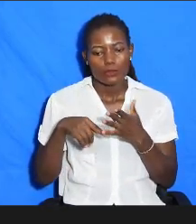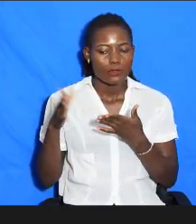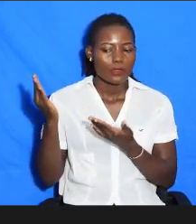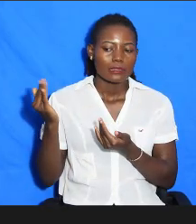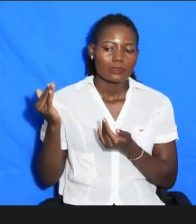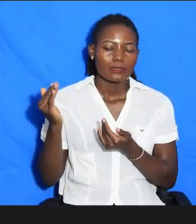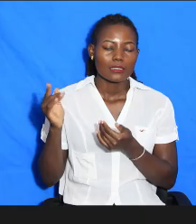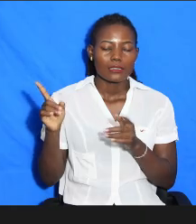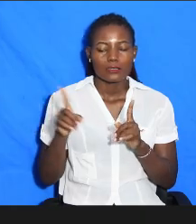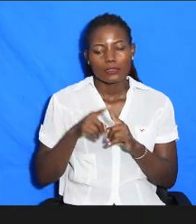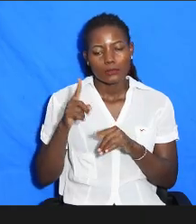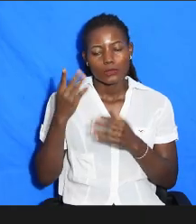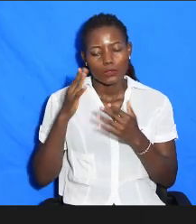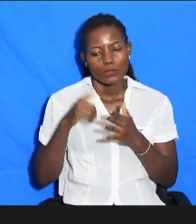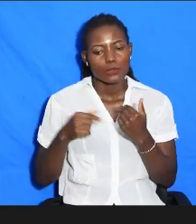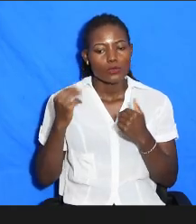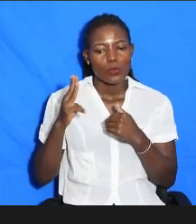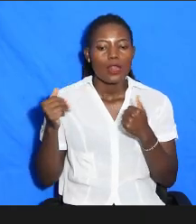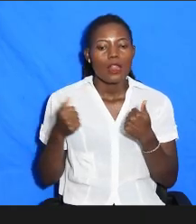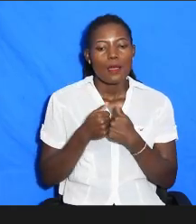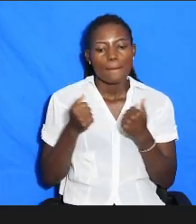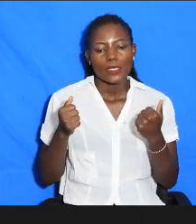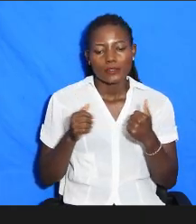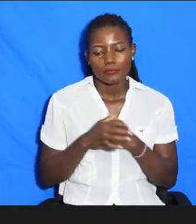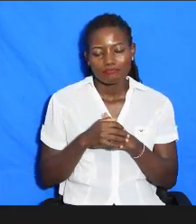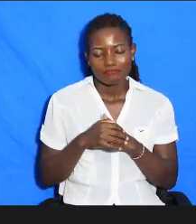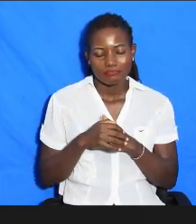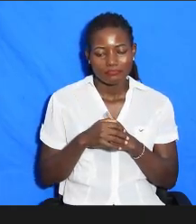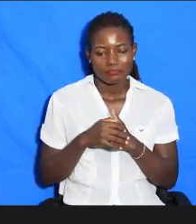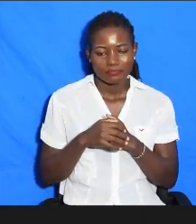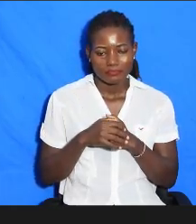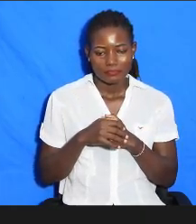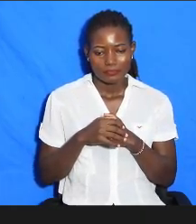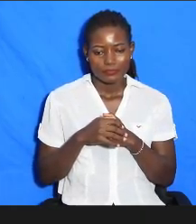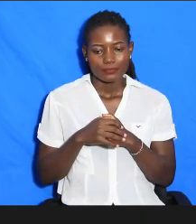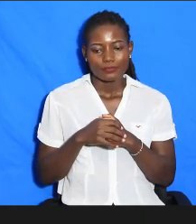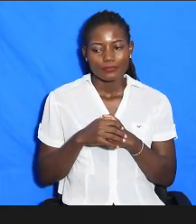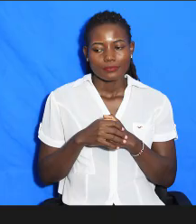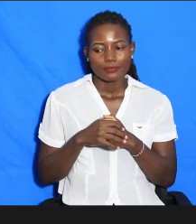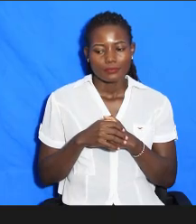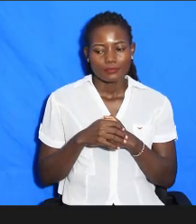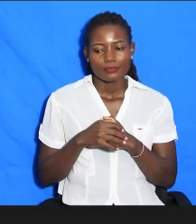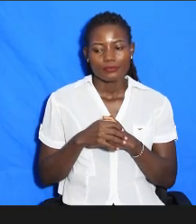So whenever you step into someone's hands and they really want to produce something out of you, no matter what